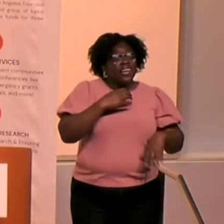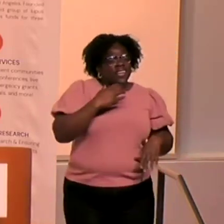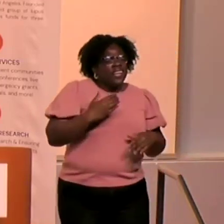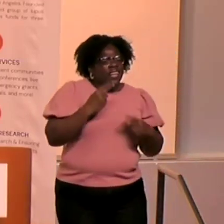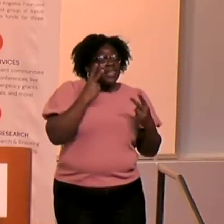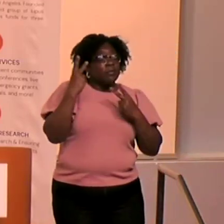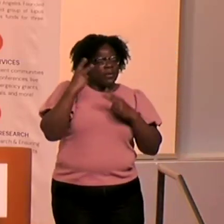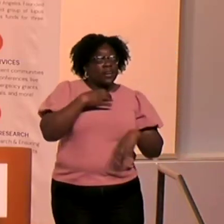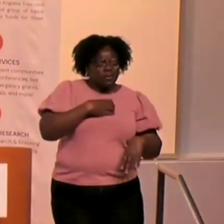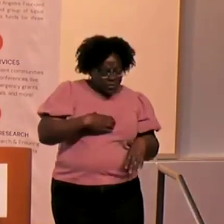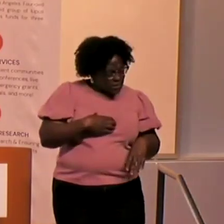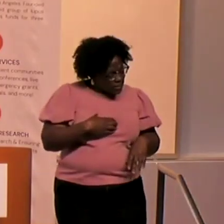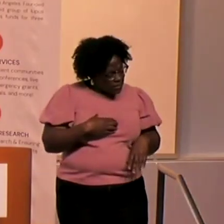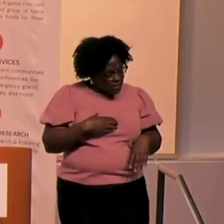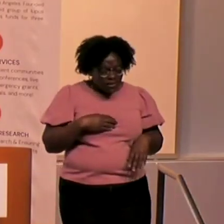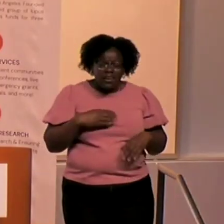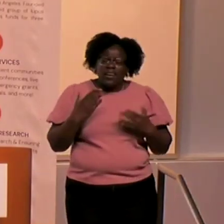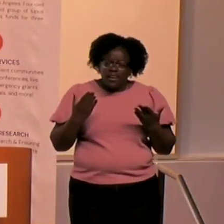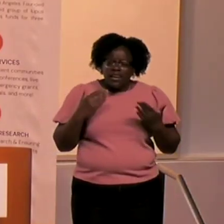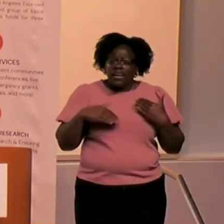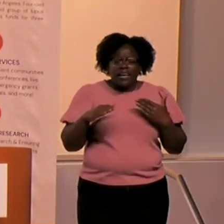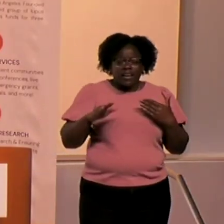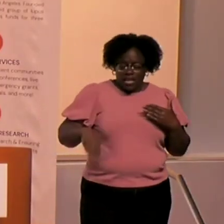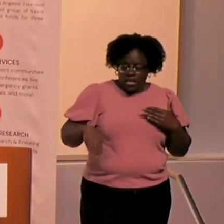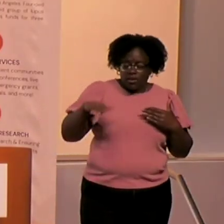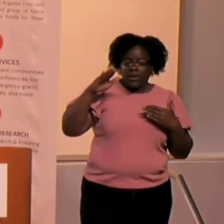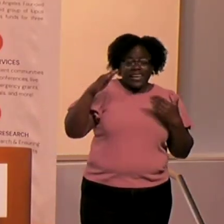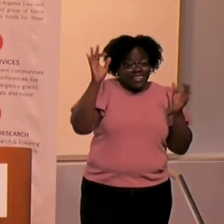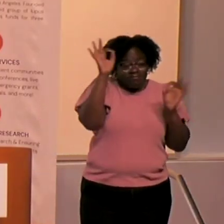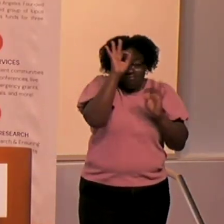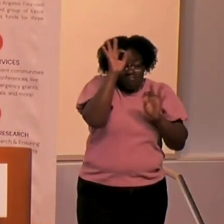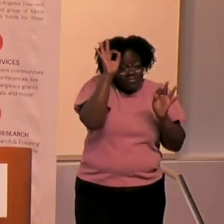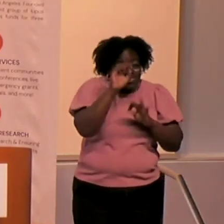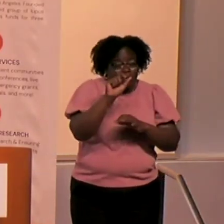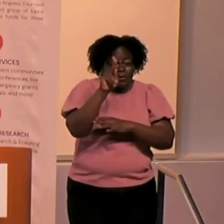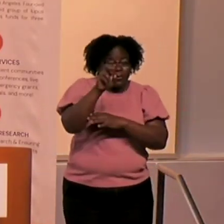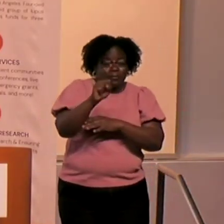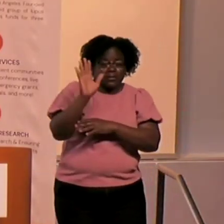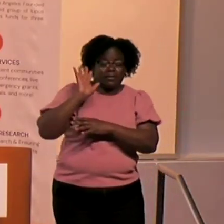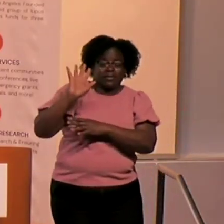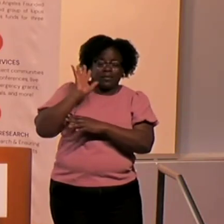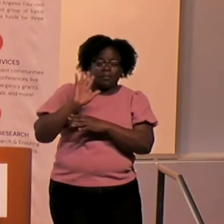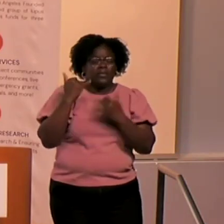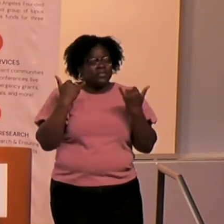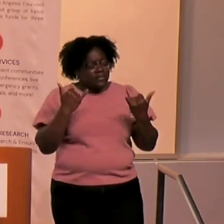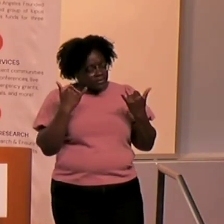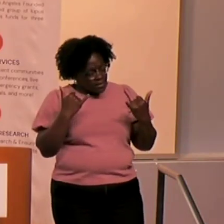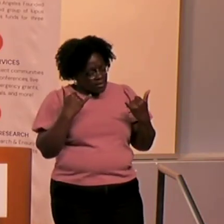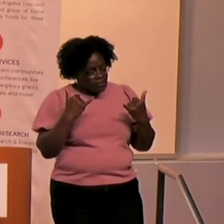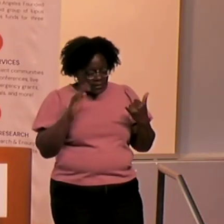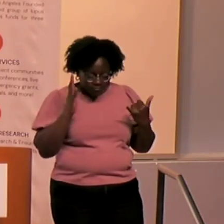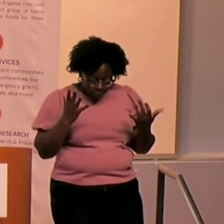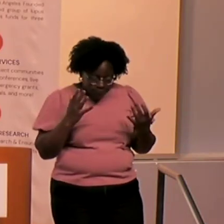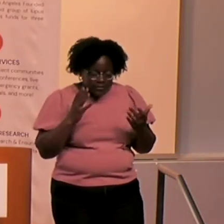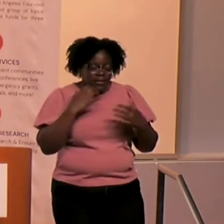up. I knew very little about the disease, so I know how important and imperative it is